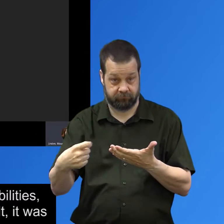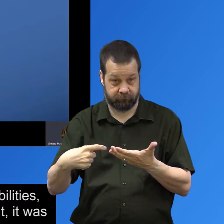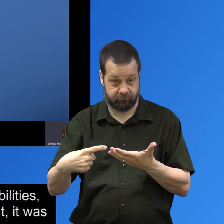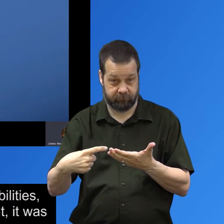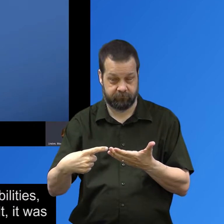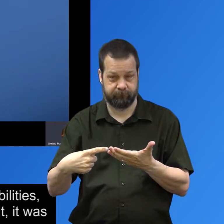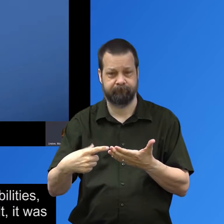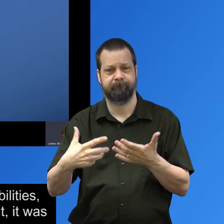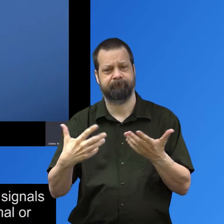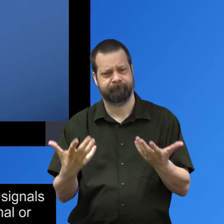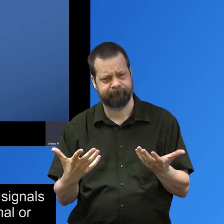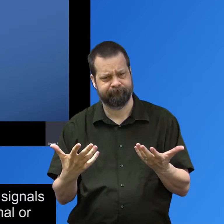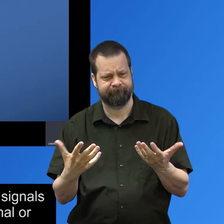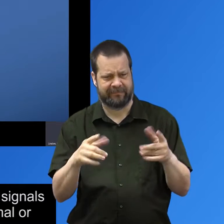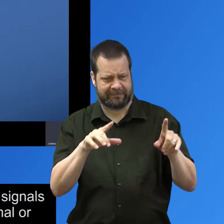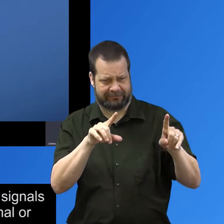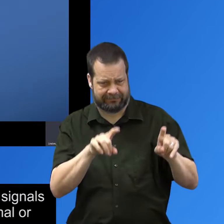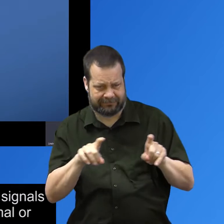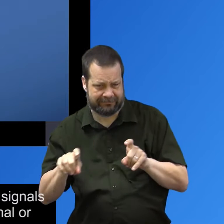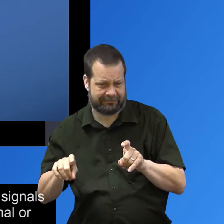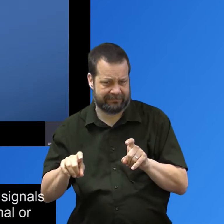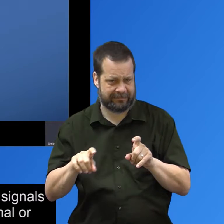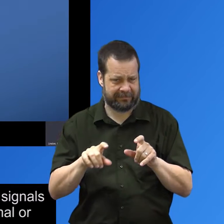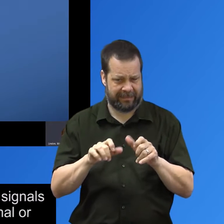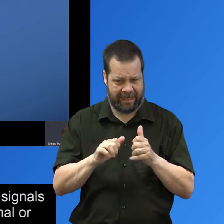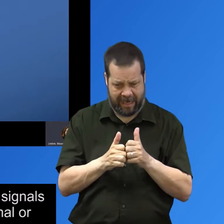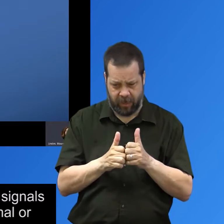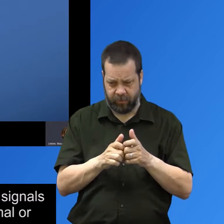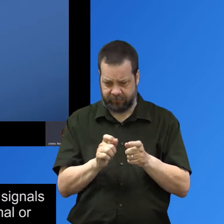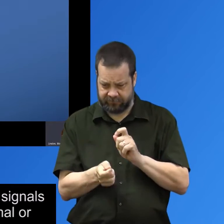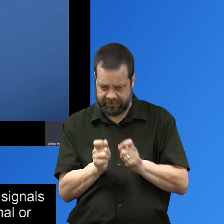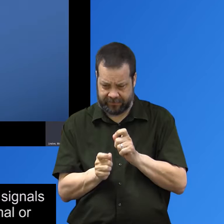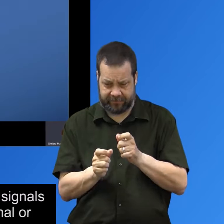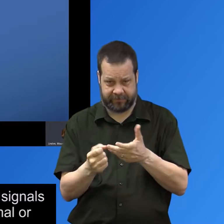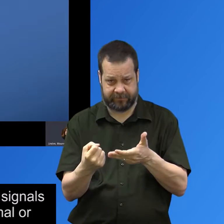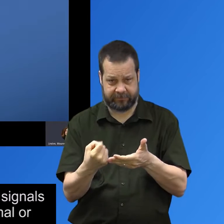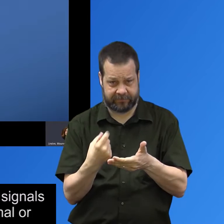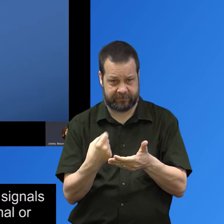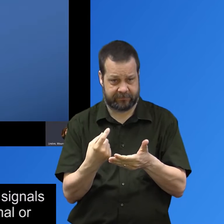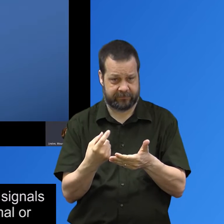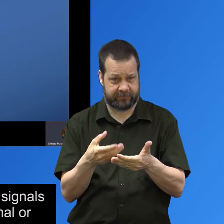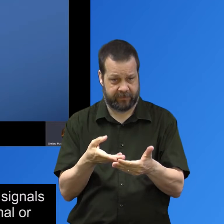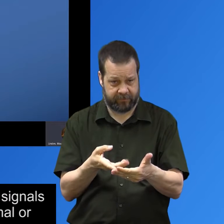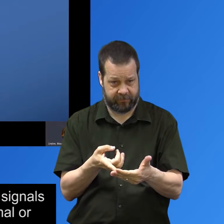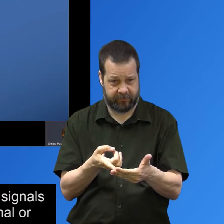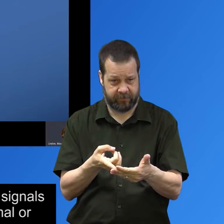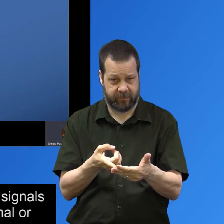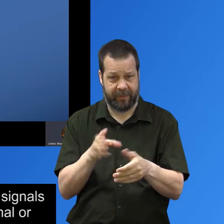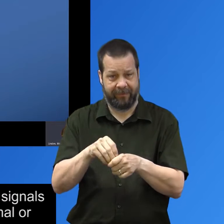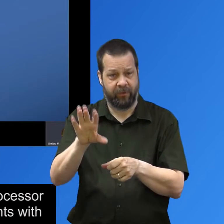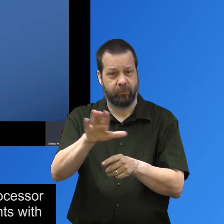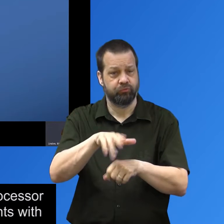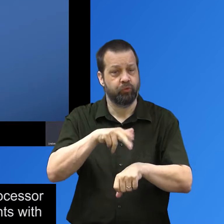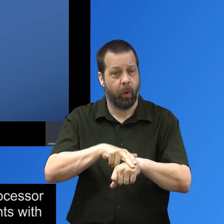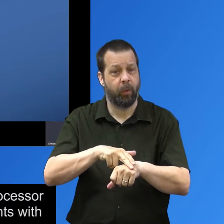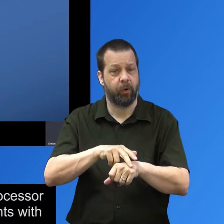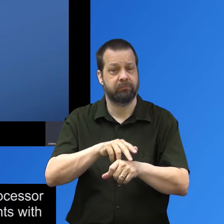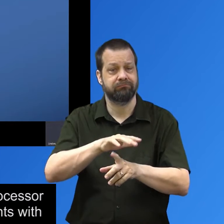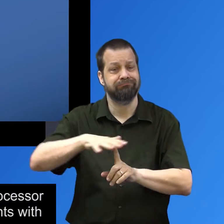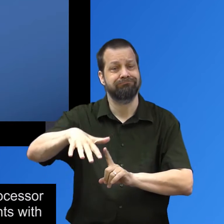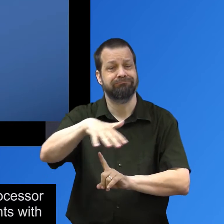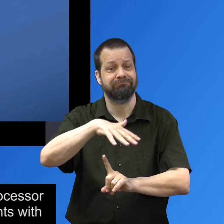As a result, it was necessary to study the noticeability of device signals for people with sensory impairments in their normal or